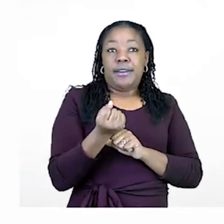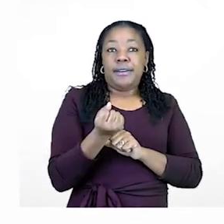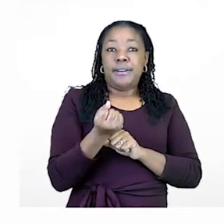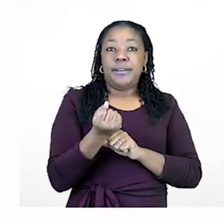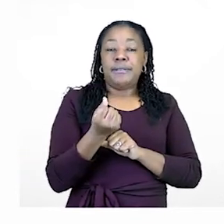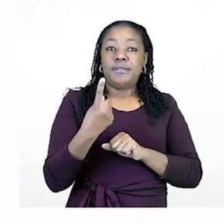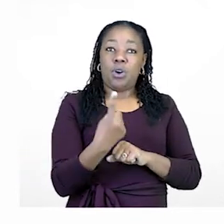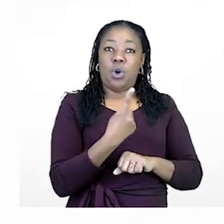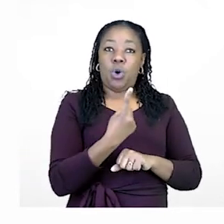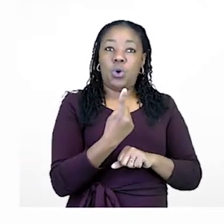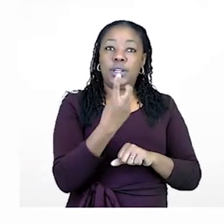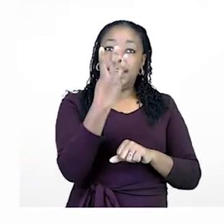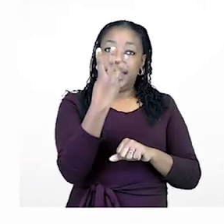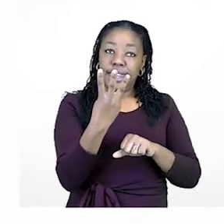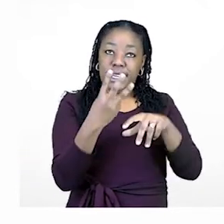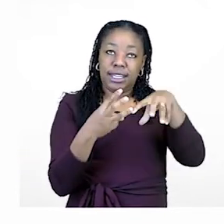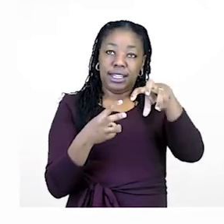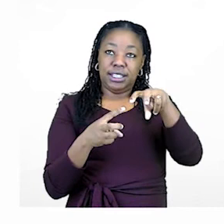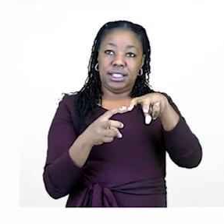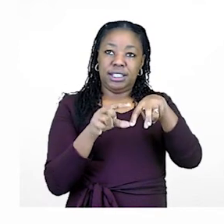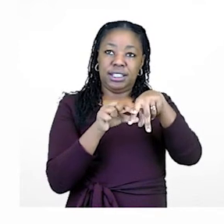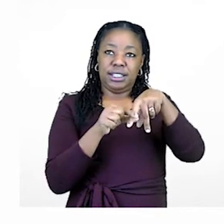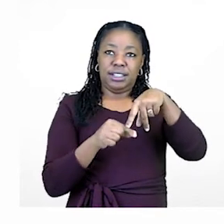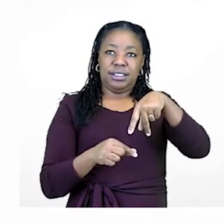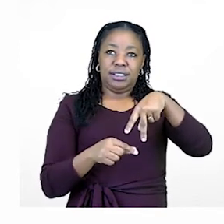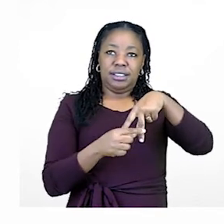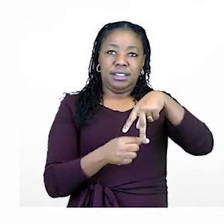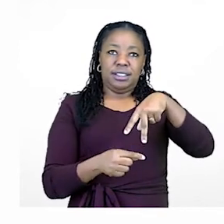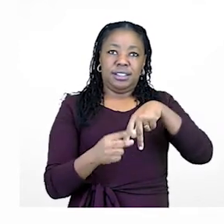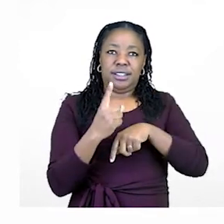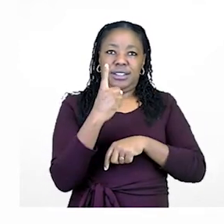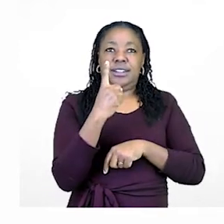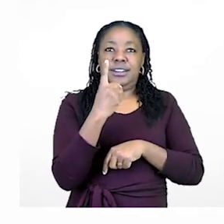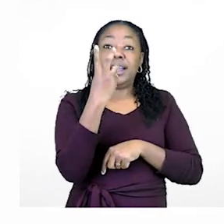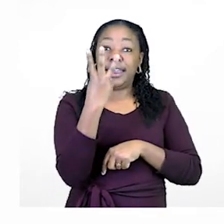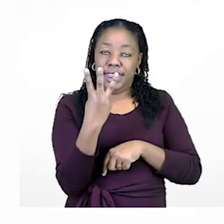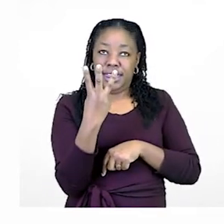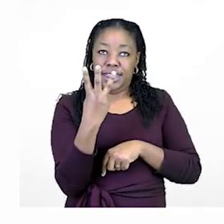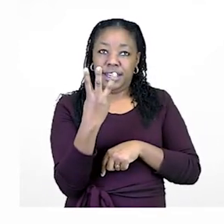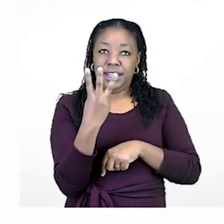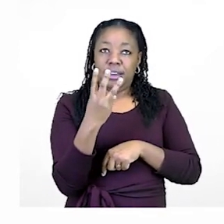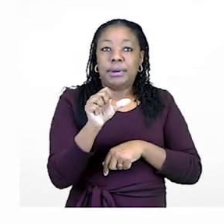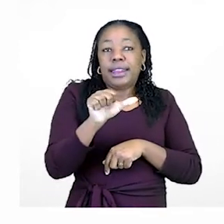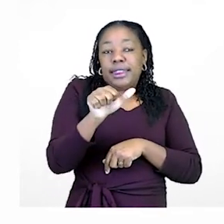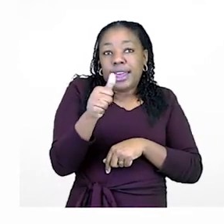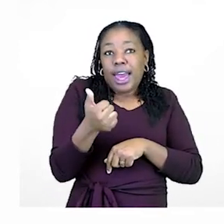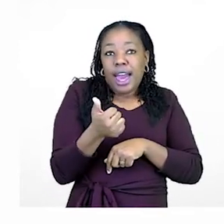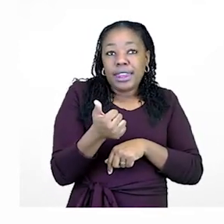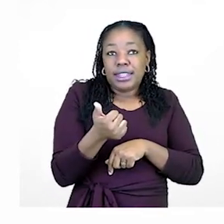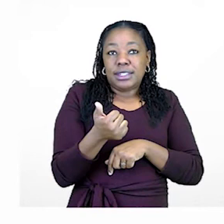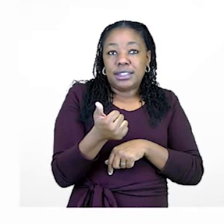must mean that this is our different one. I'd like you to please circle the first chair that you can see